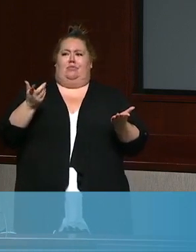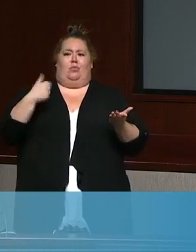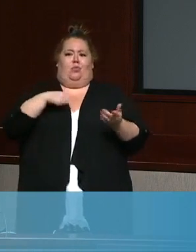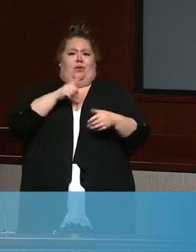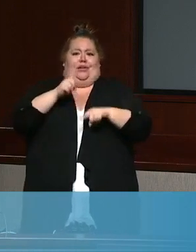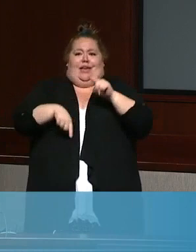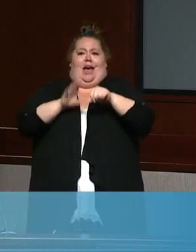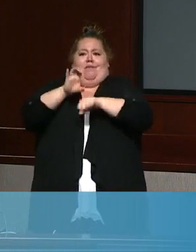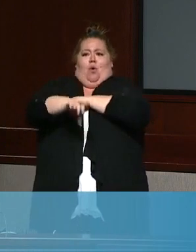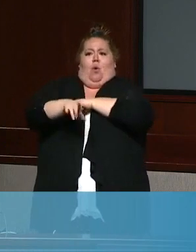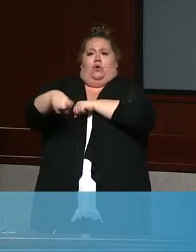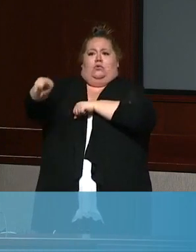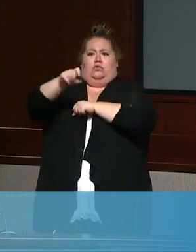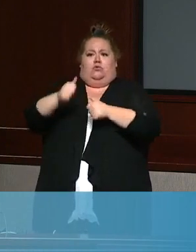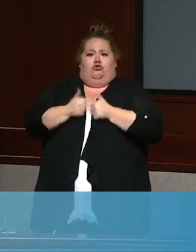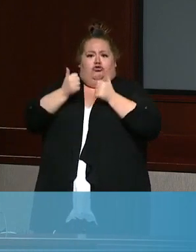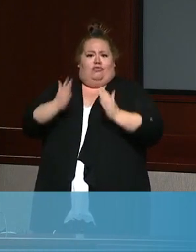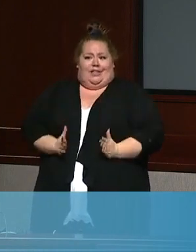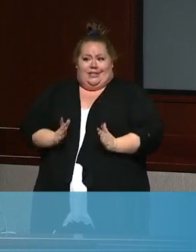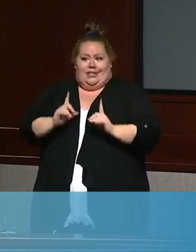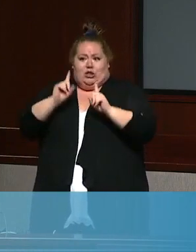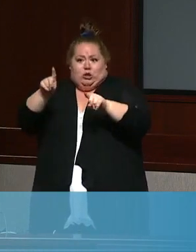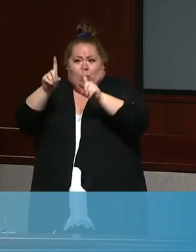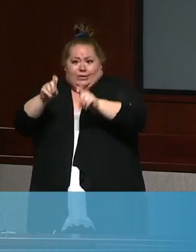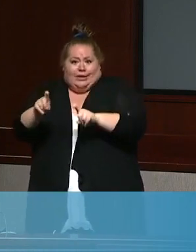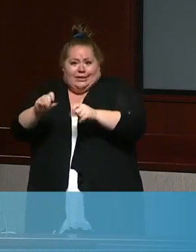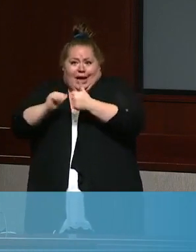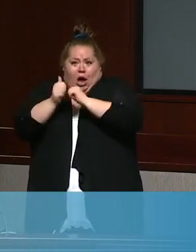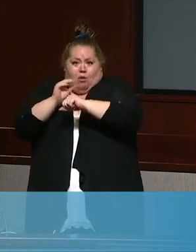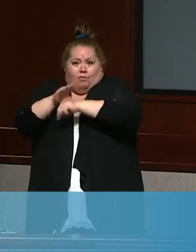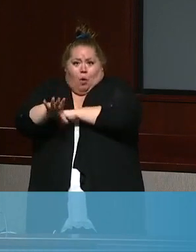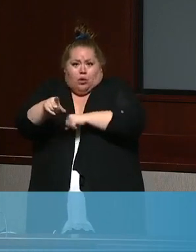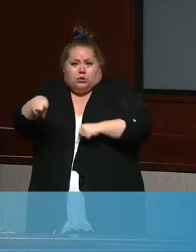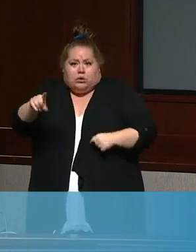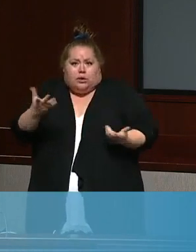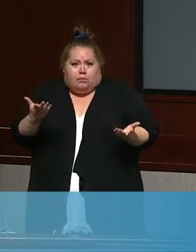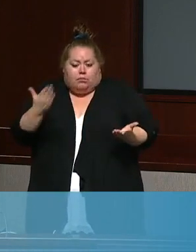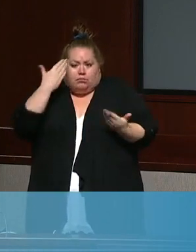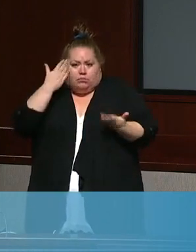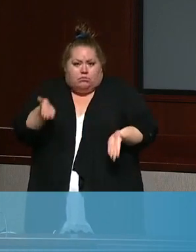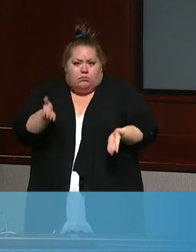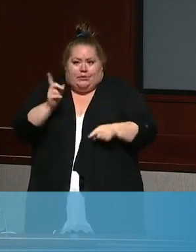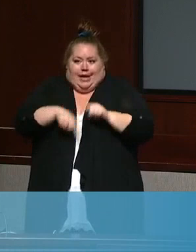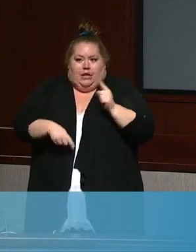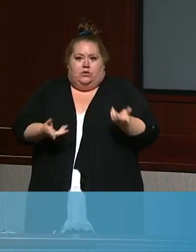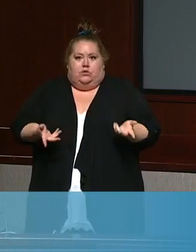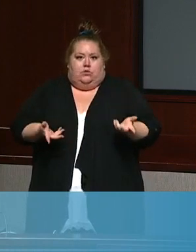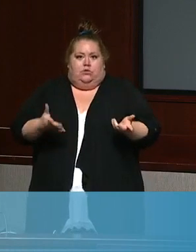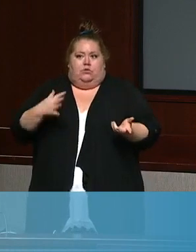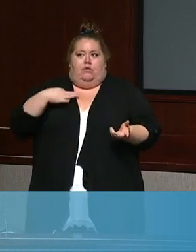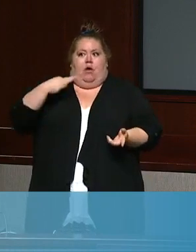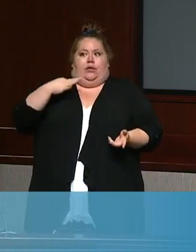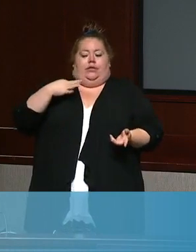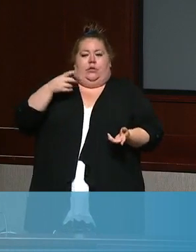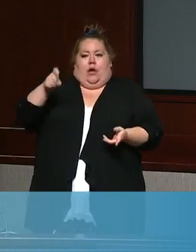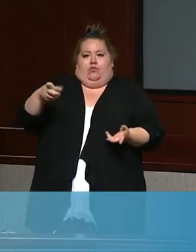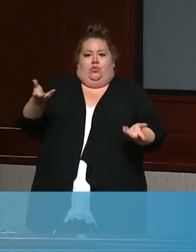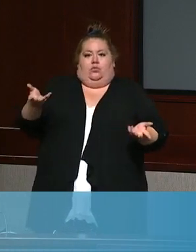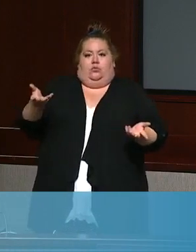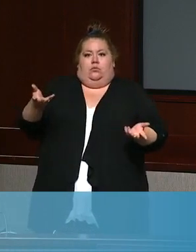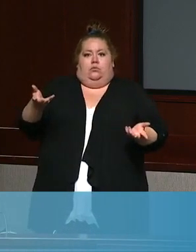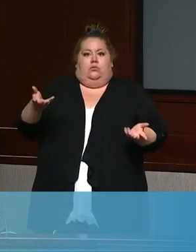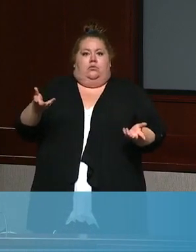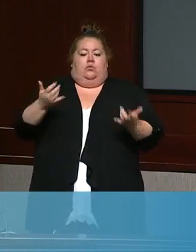tested. I'm not sure how we force people to go get tested. The only thing that we're able to do is provide ample opportunity in